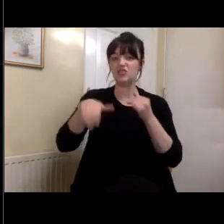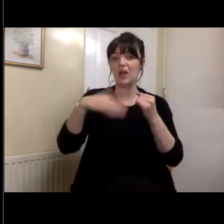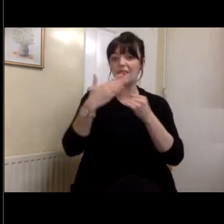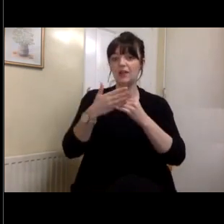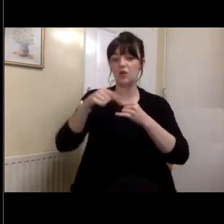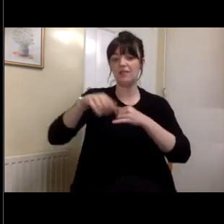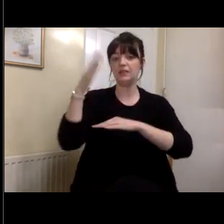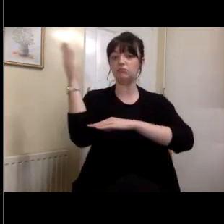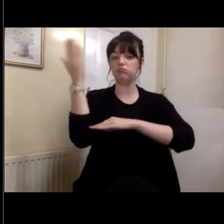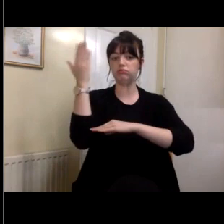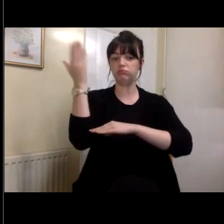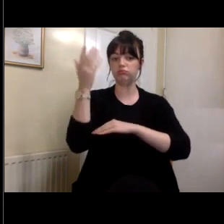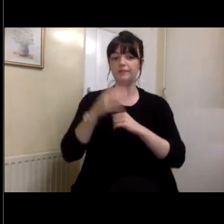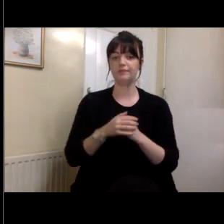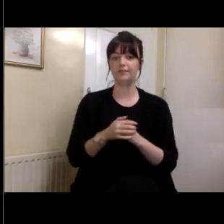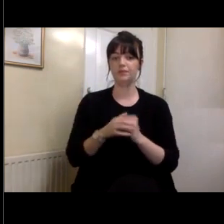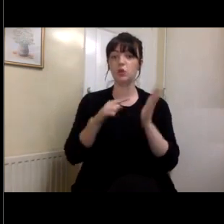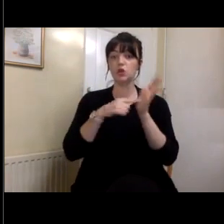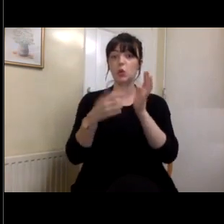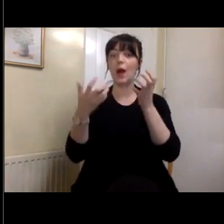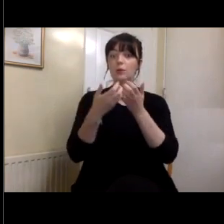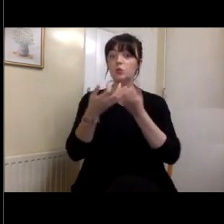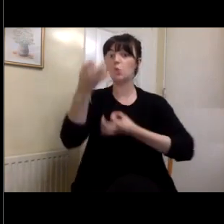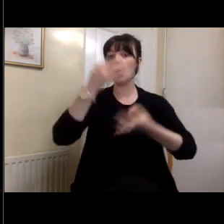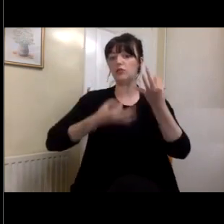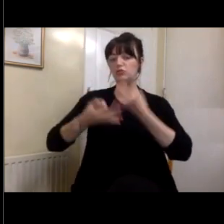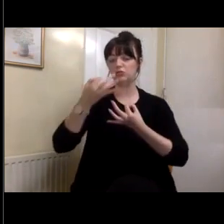going to show you how to do that right now.